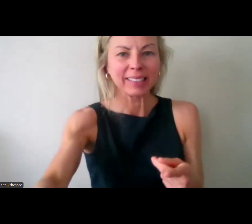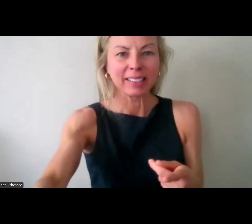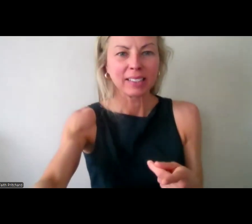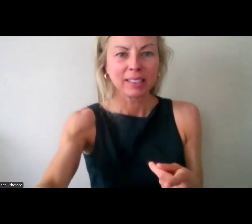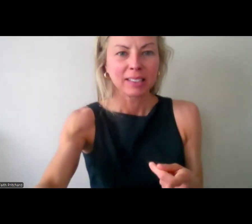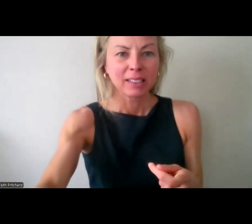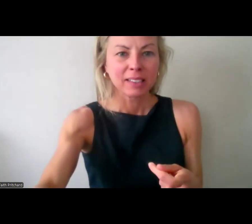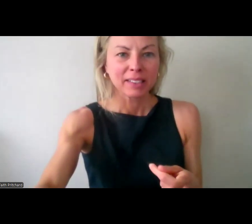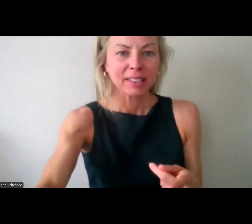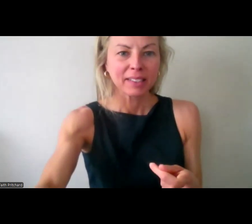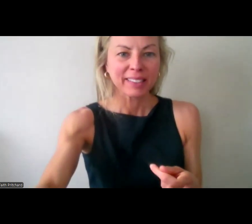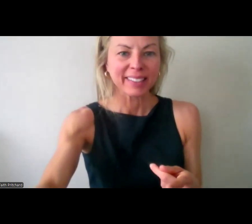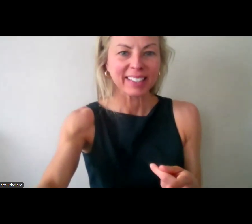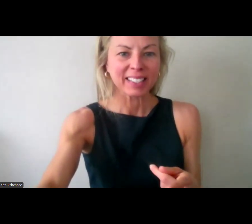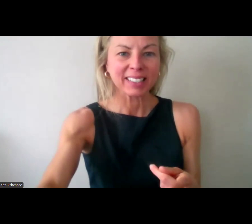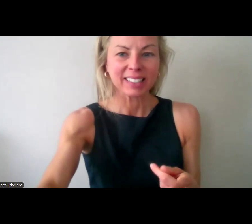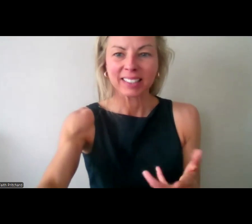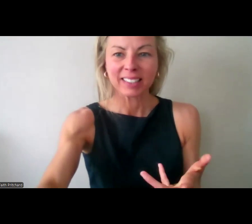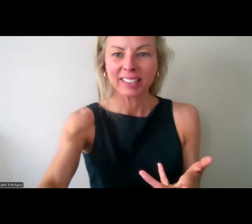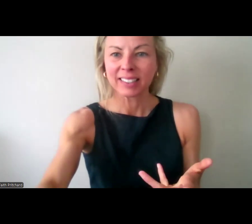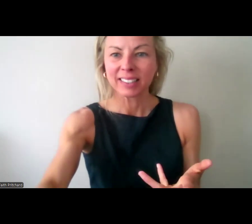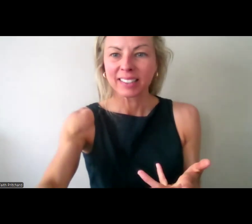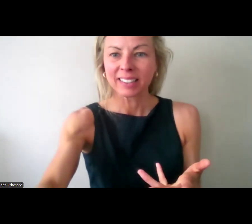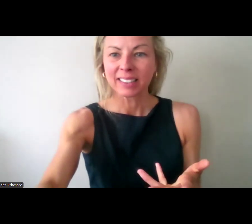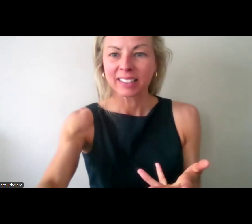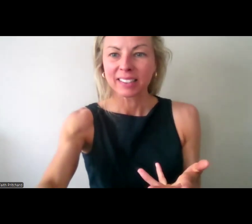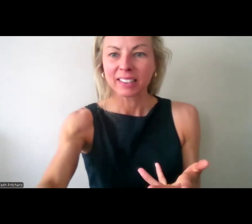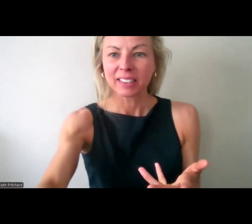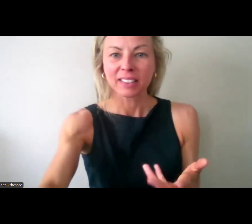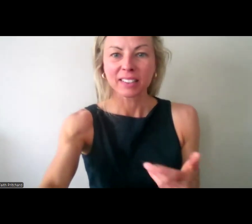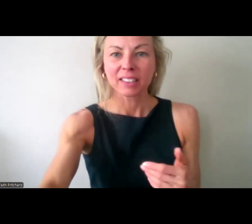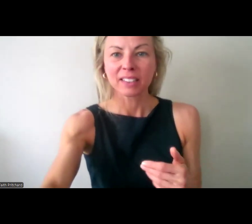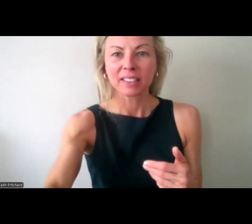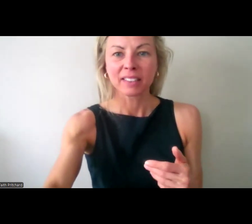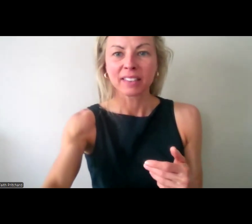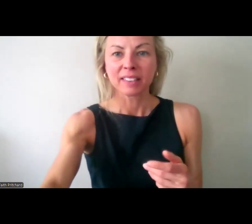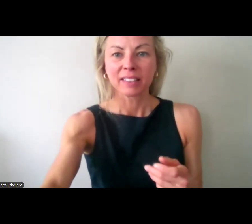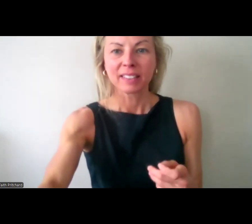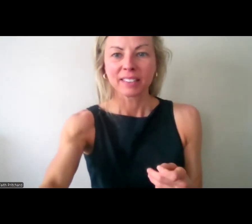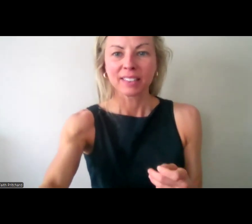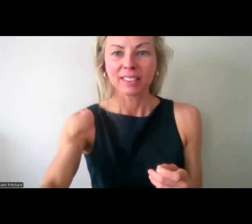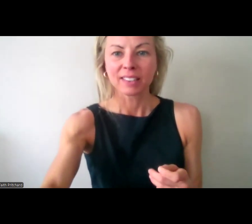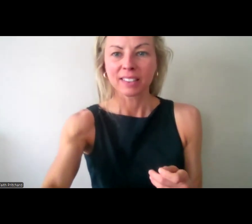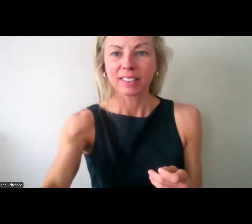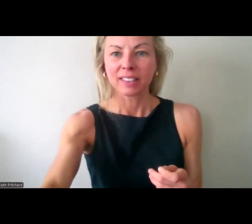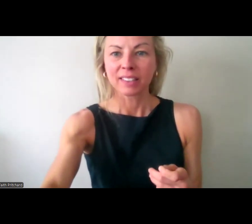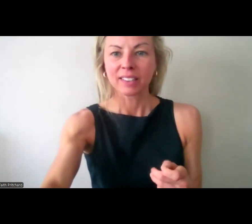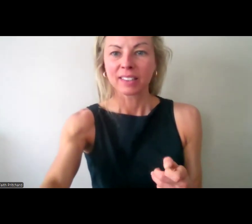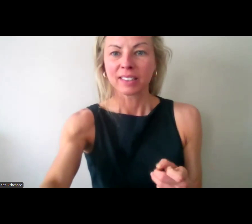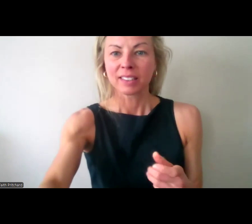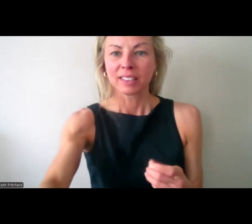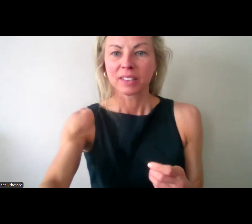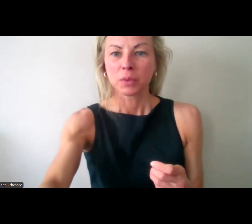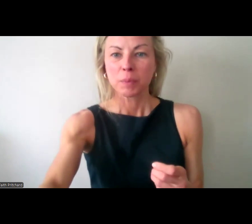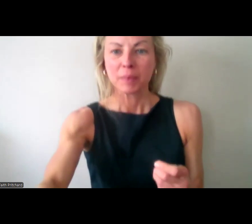the items that were discussed in today's dialogue with the Impact Committee and about this report. You know, as